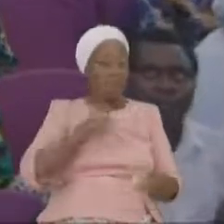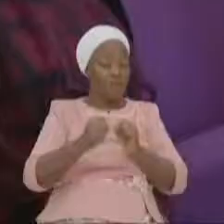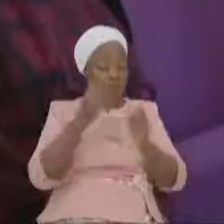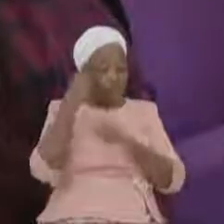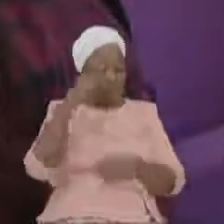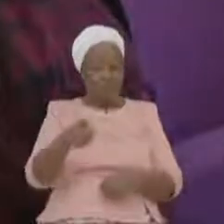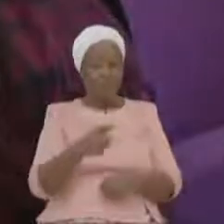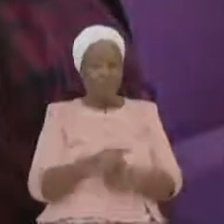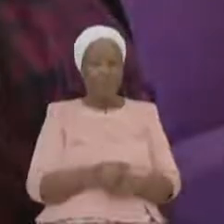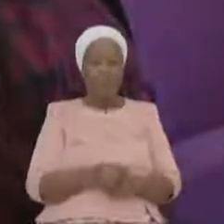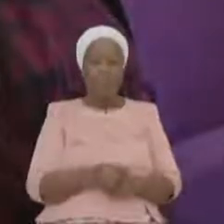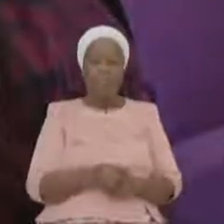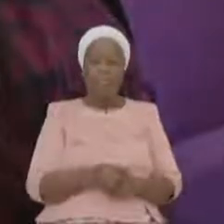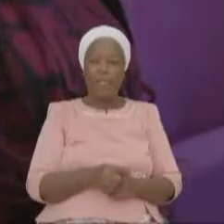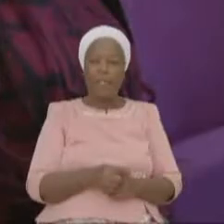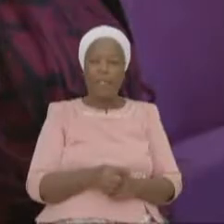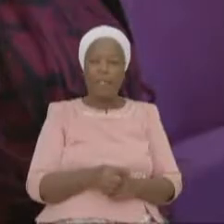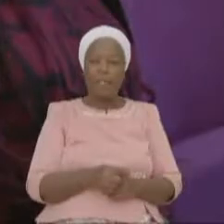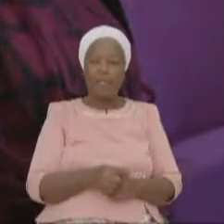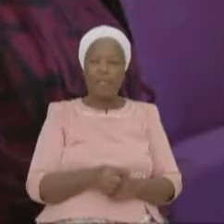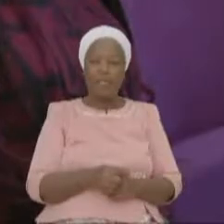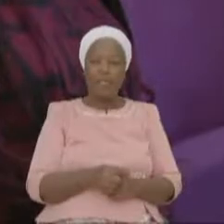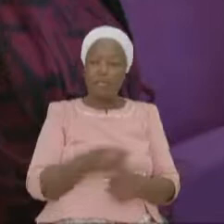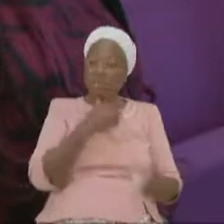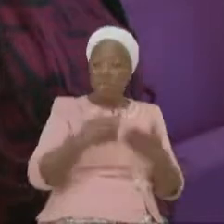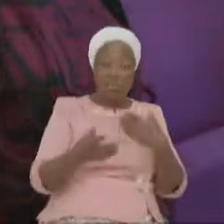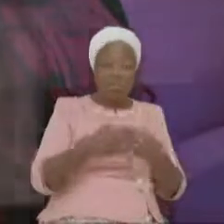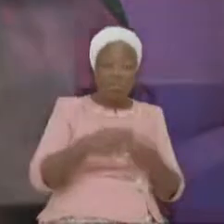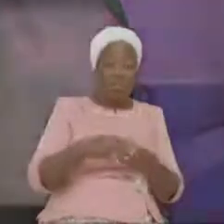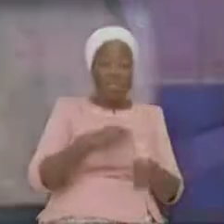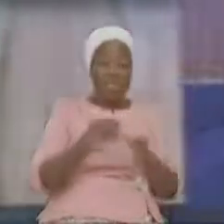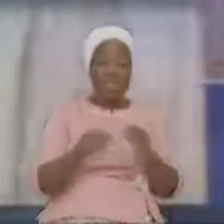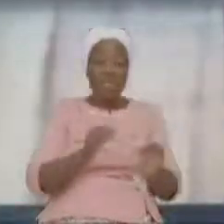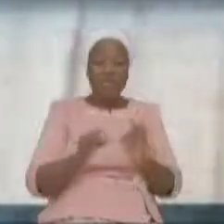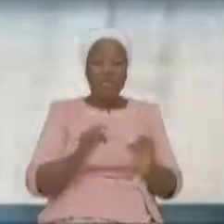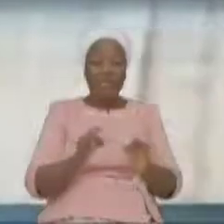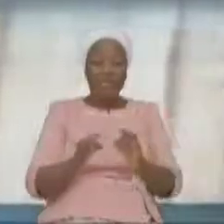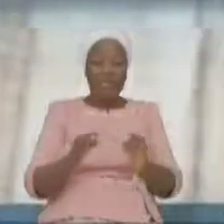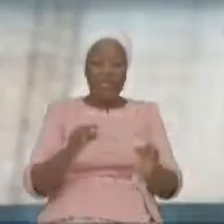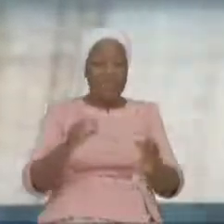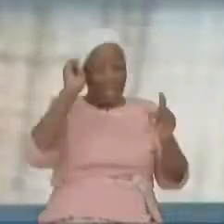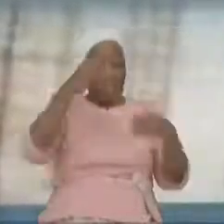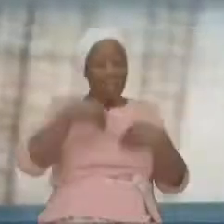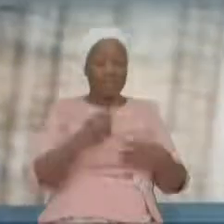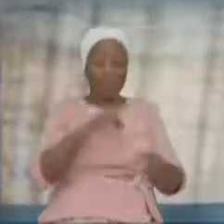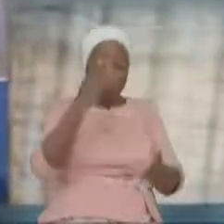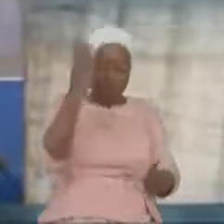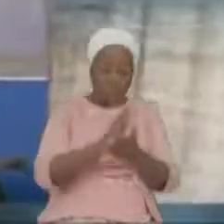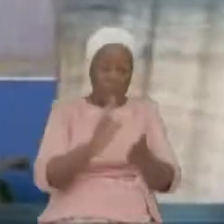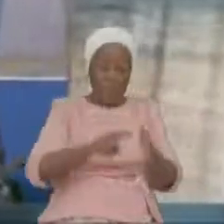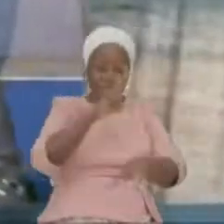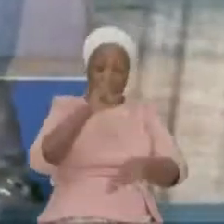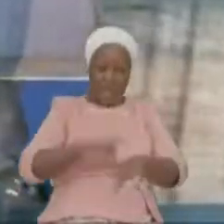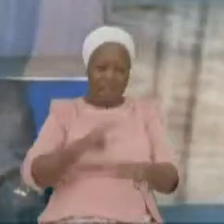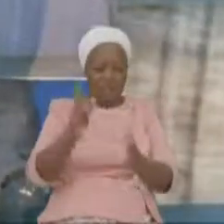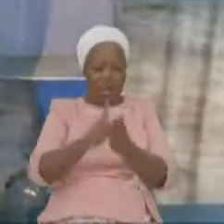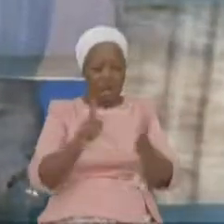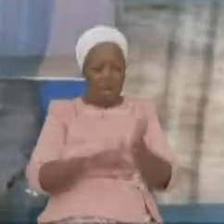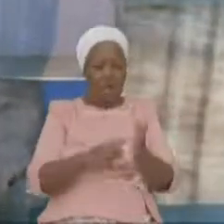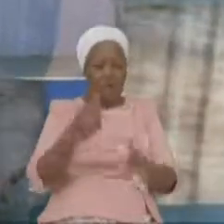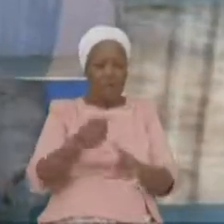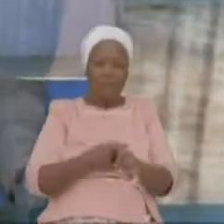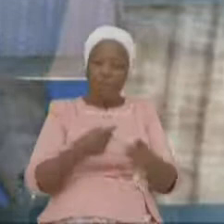you. Even if he has to stop a natural law from taking